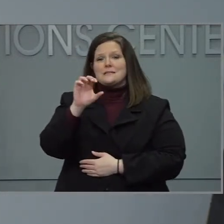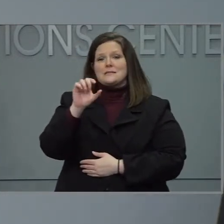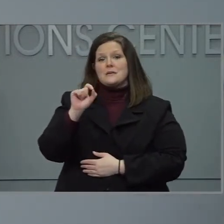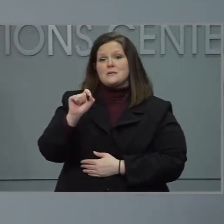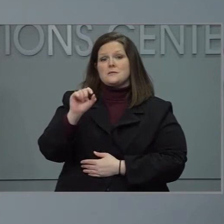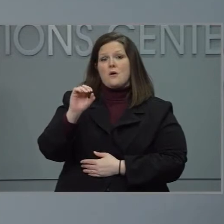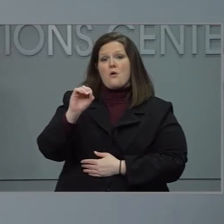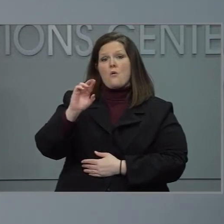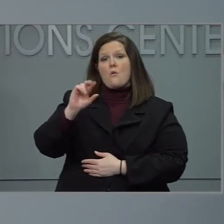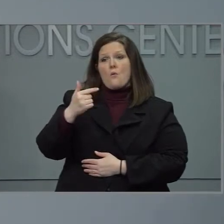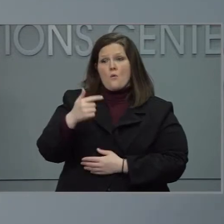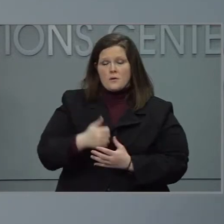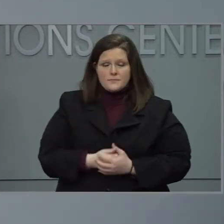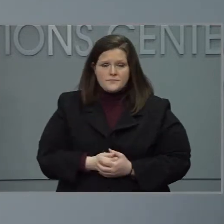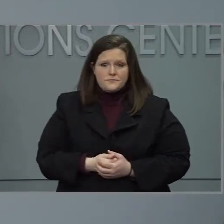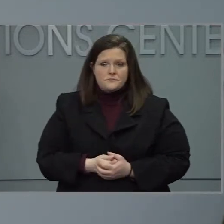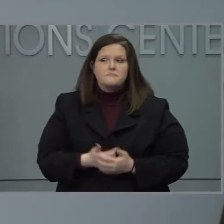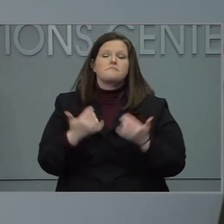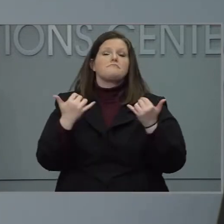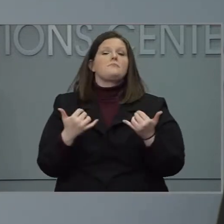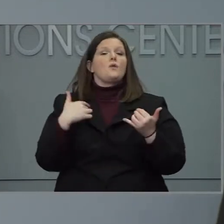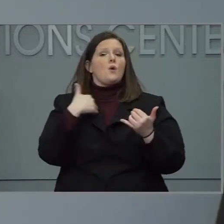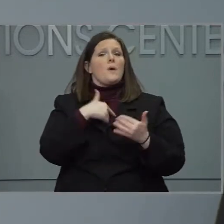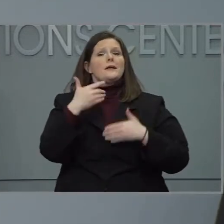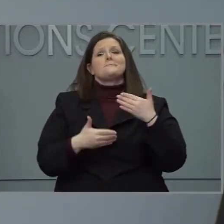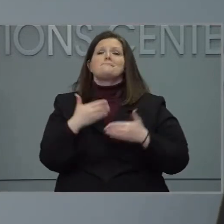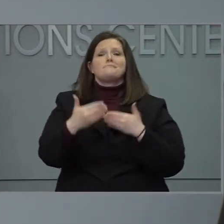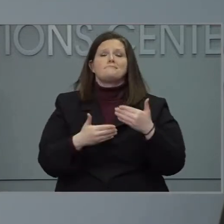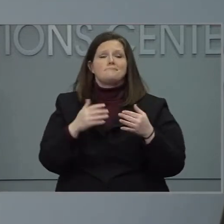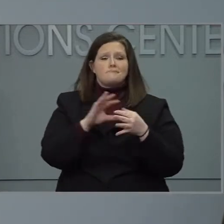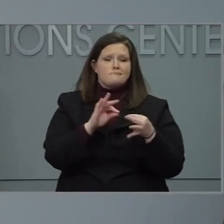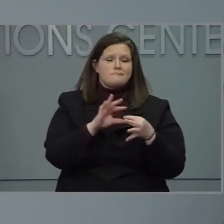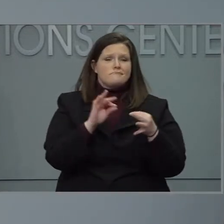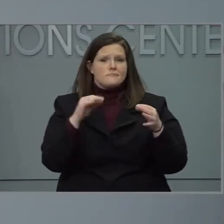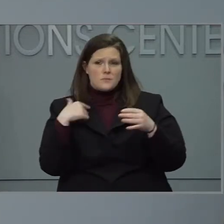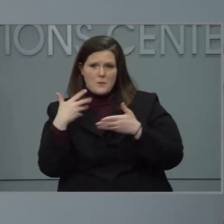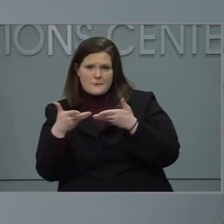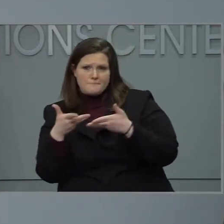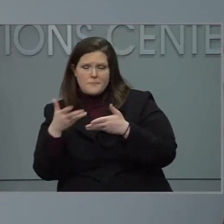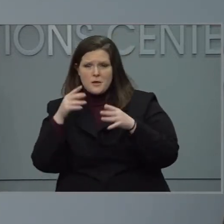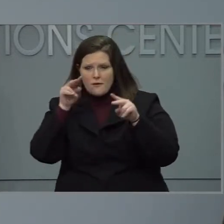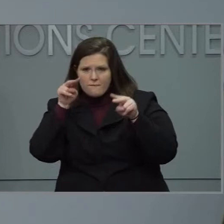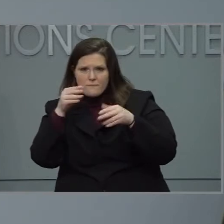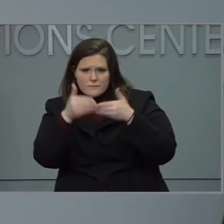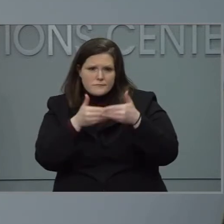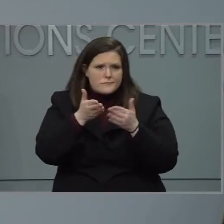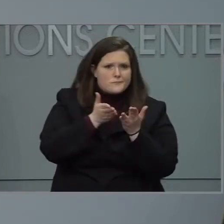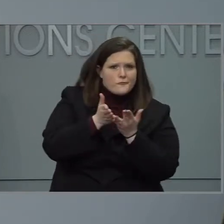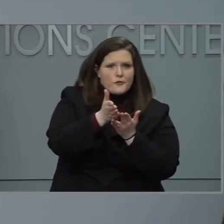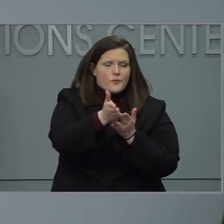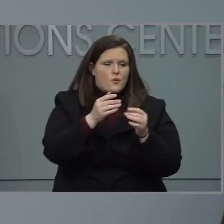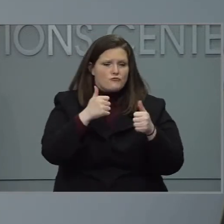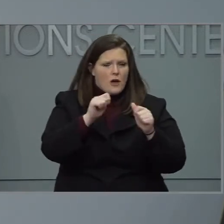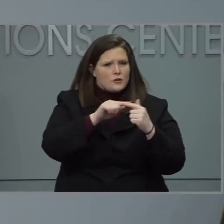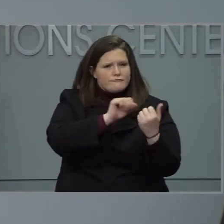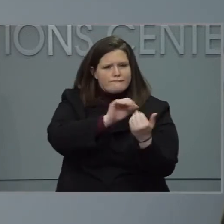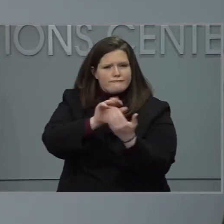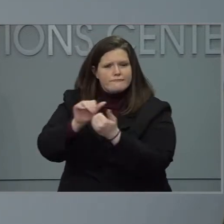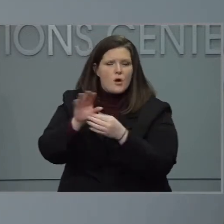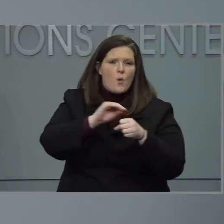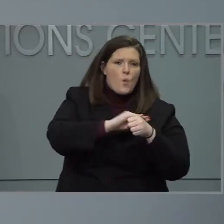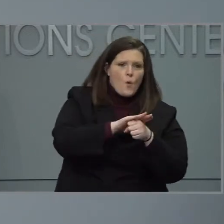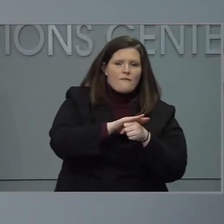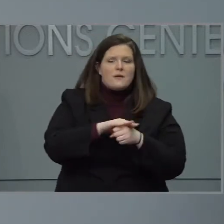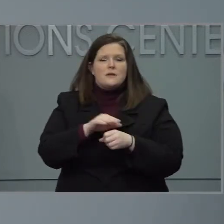Finally, as we continue to move through the COVID response, as well as any impacts from severe weather tomorrow, please remember to follow the 3 W's: